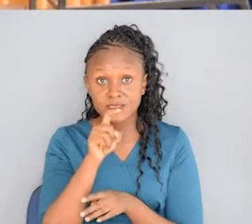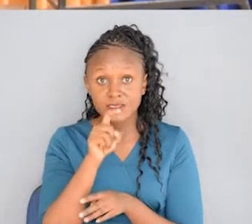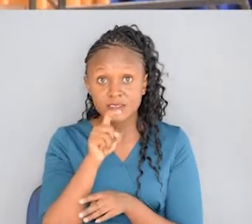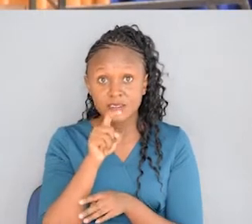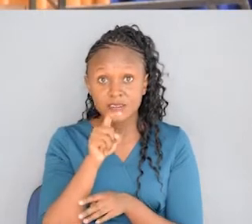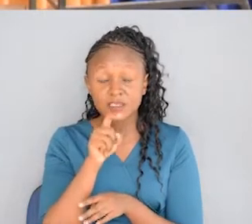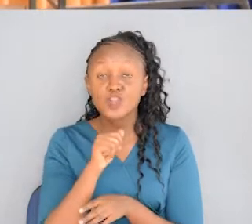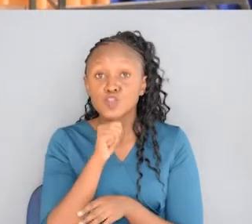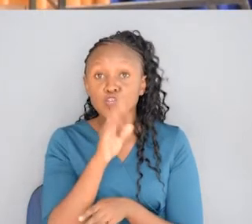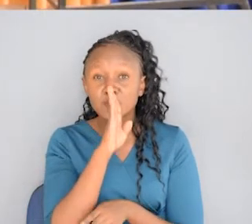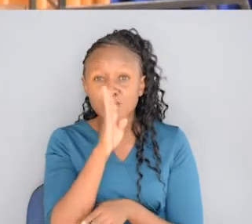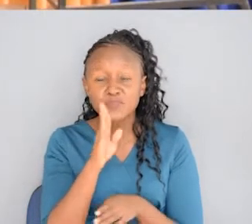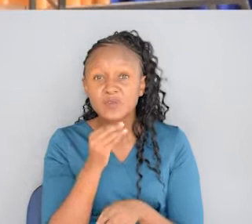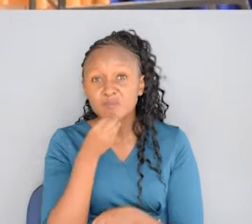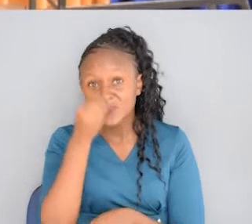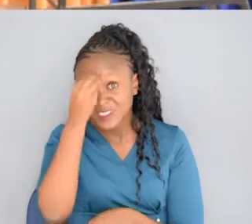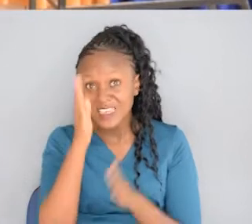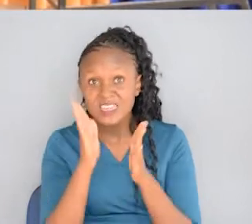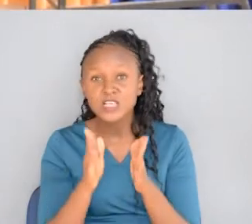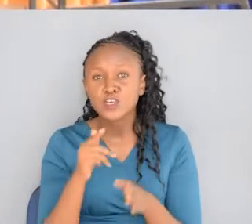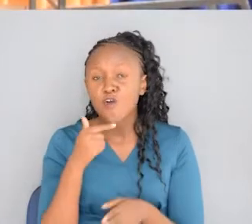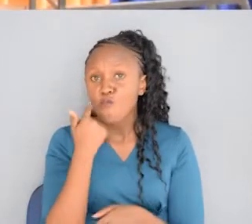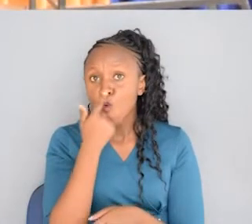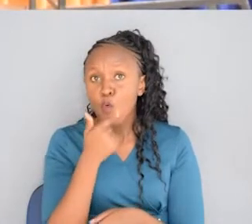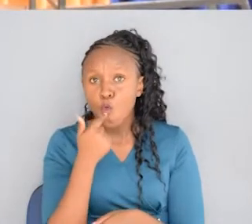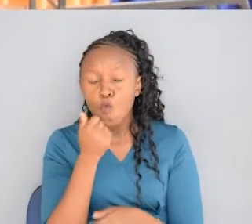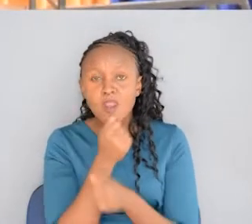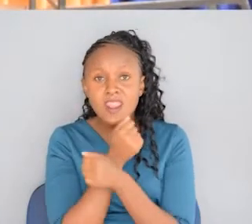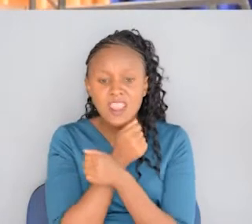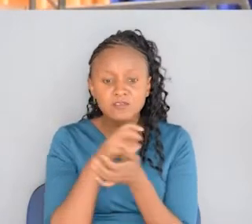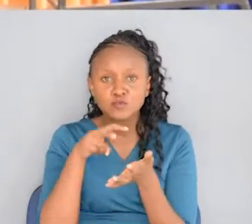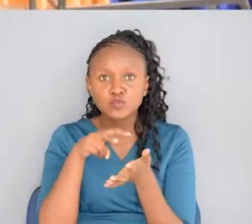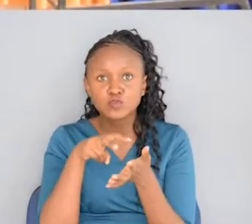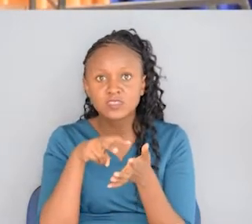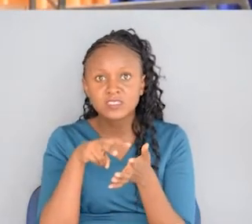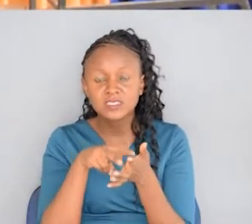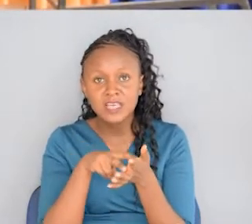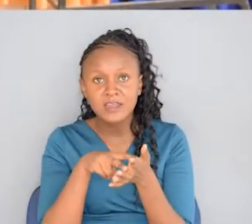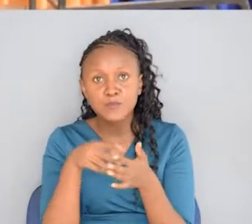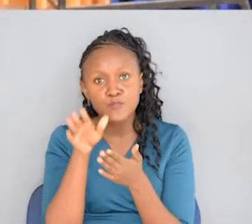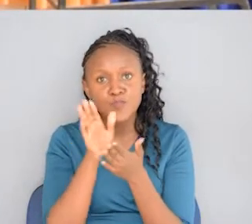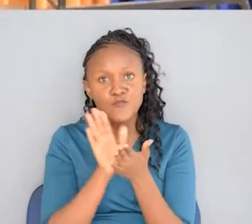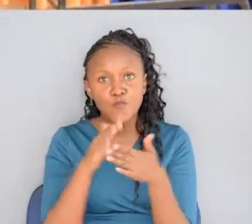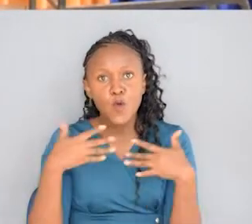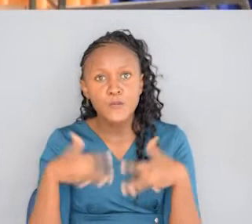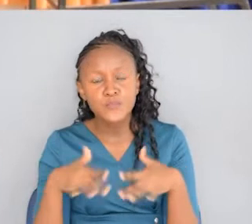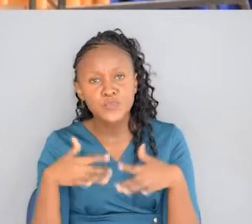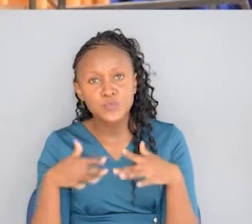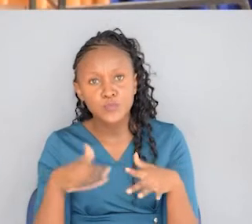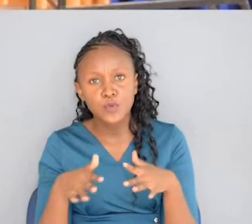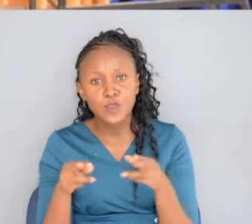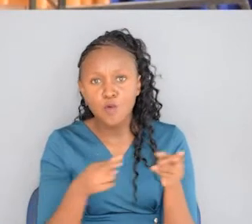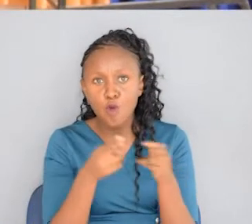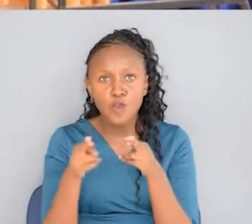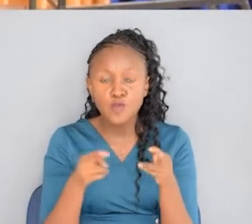you must not be like the hypocrites, for they love to stand and pray in the synagogue at the street corners, that they may be seen